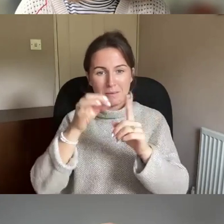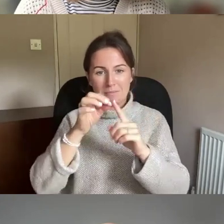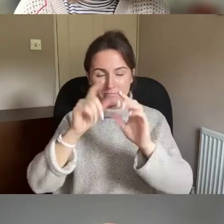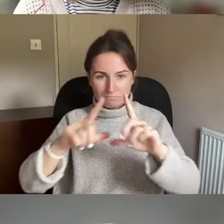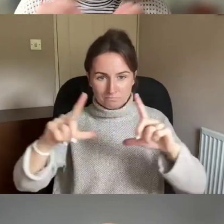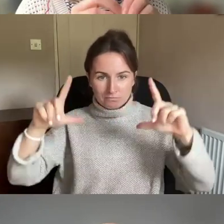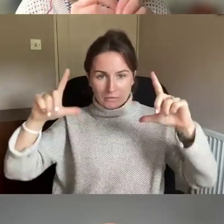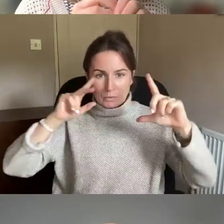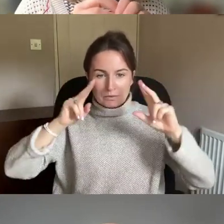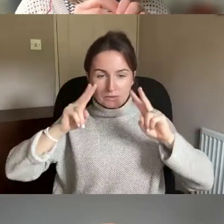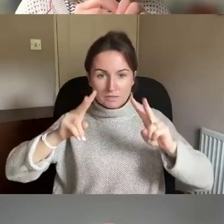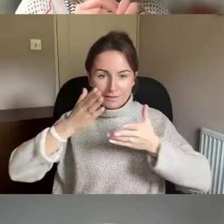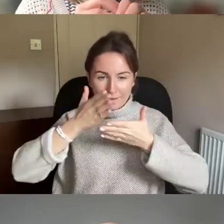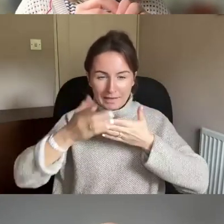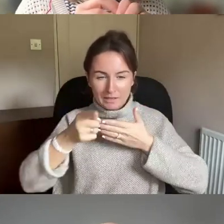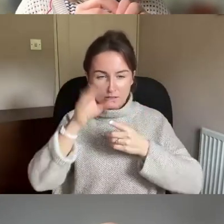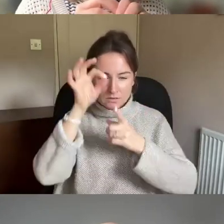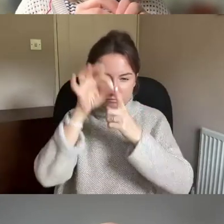more